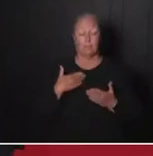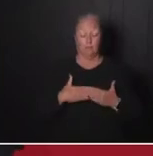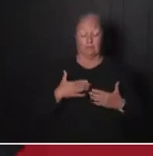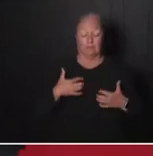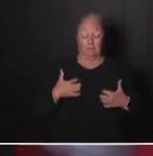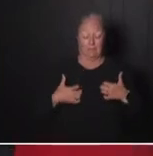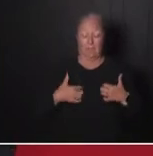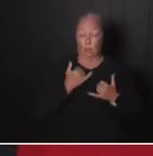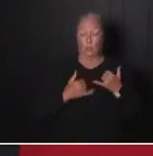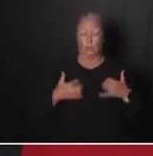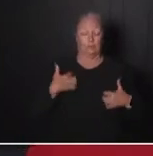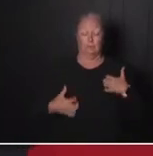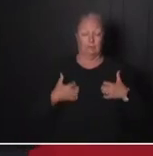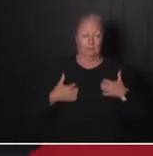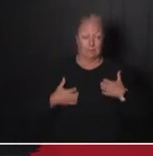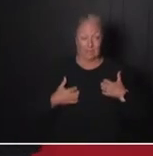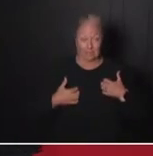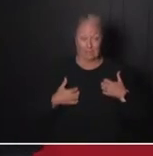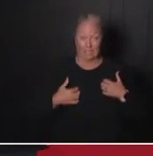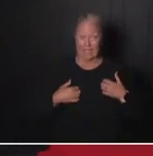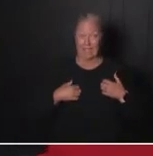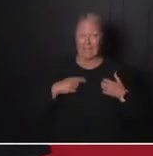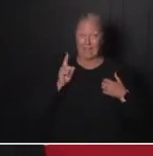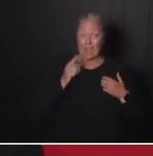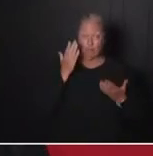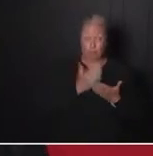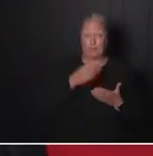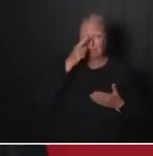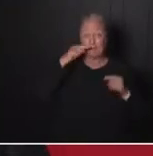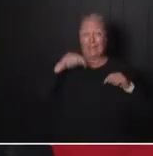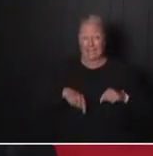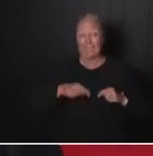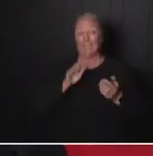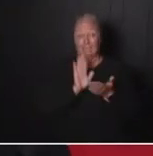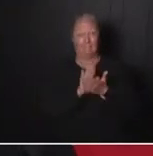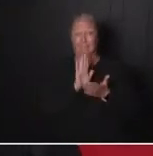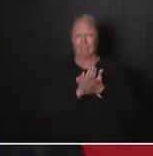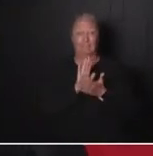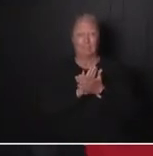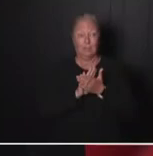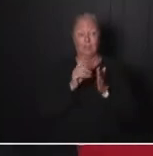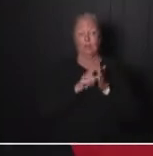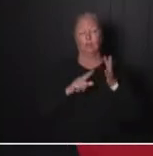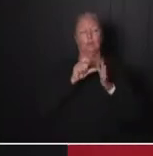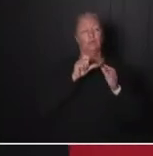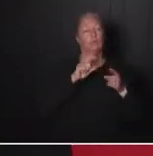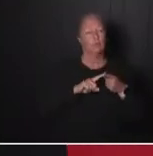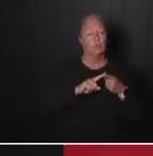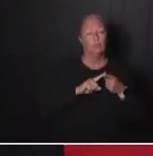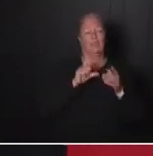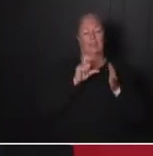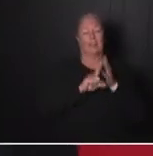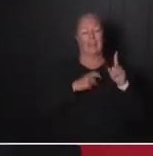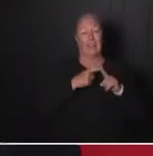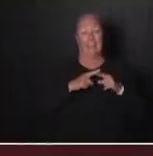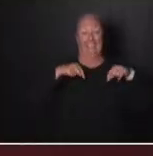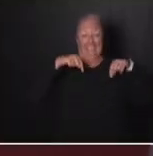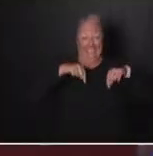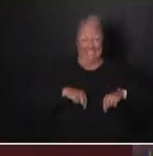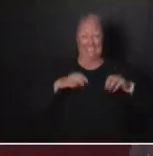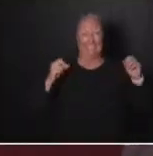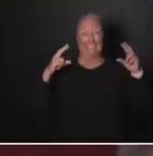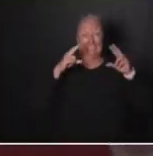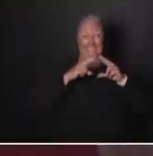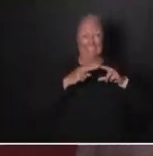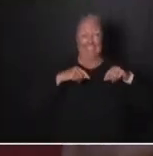that we can welcome, and there are real live rounds of applause here, so bring it on, please. We have Jude Clark here with us in Sydney at